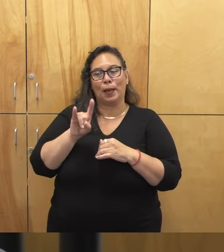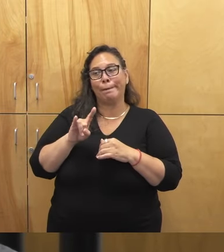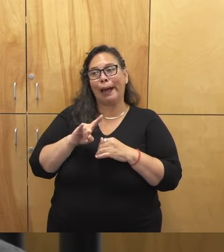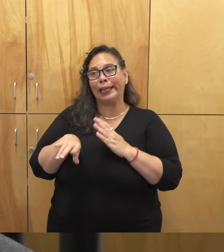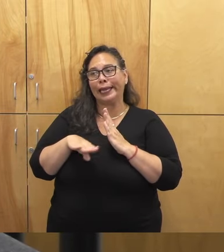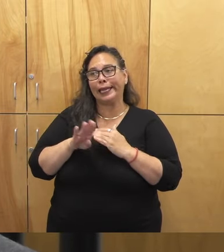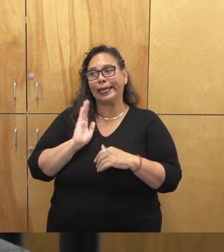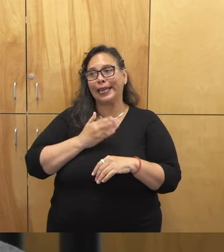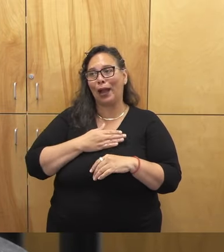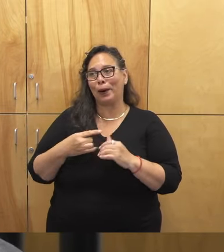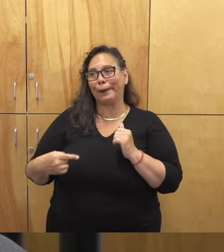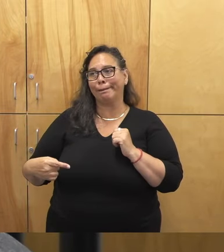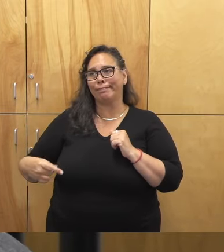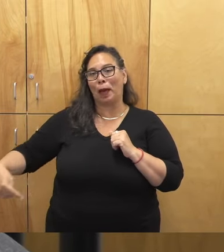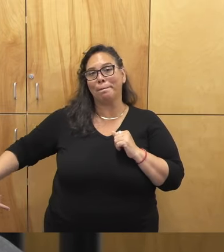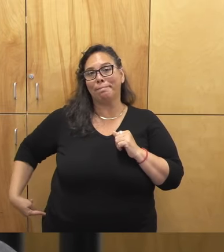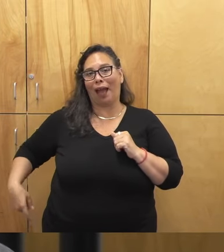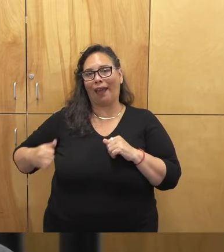year.